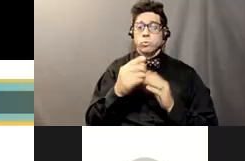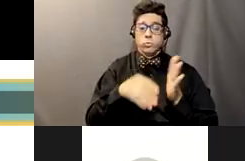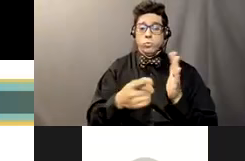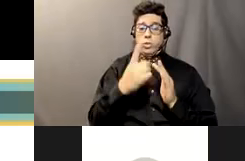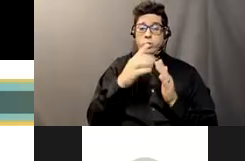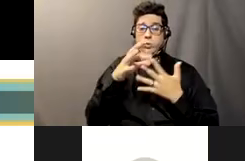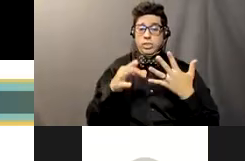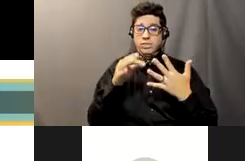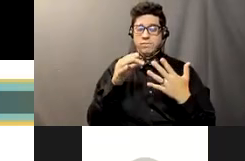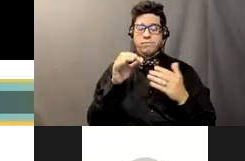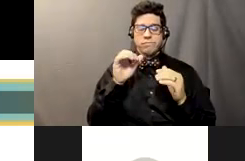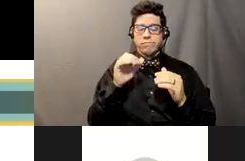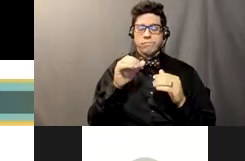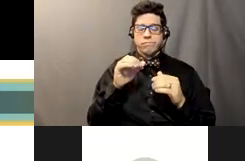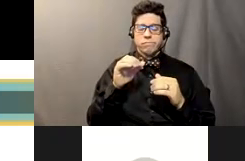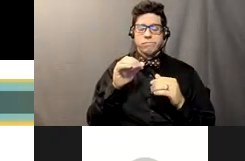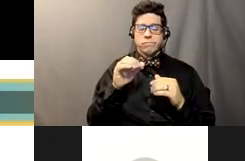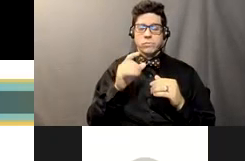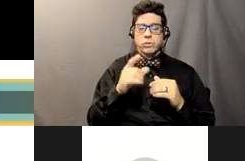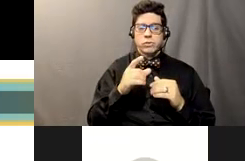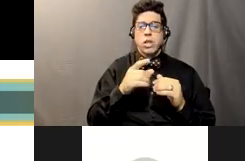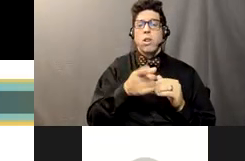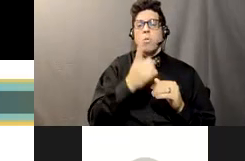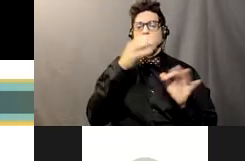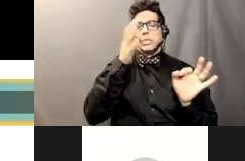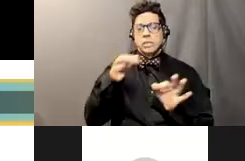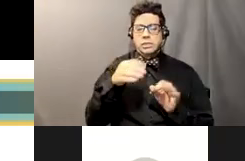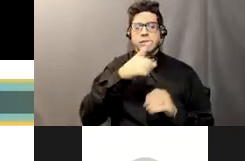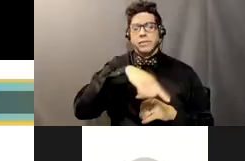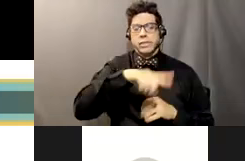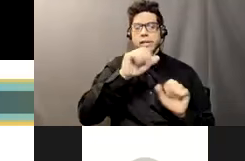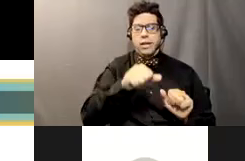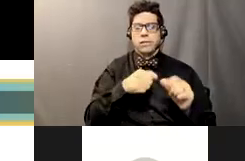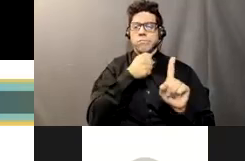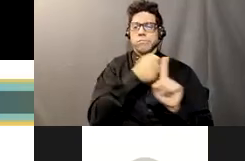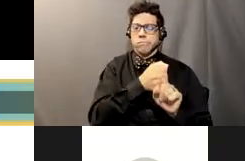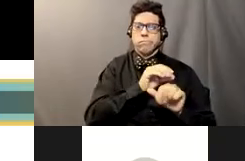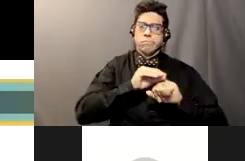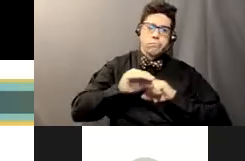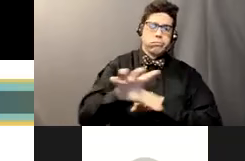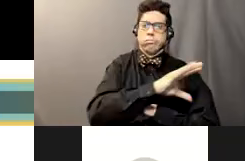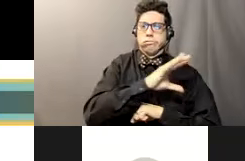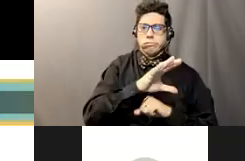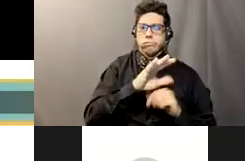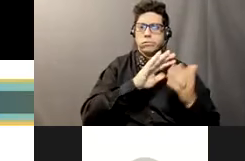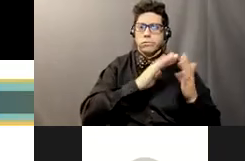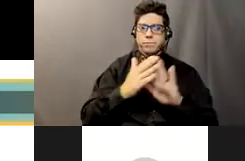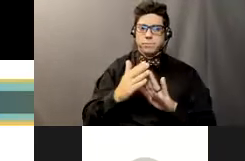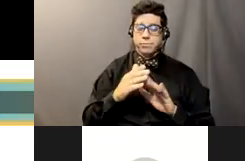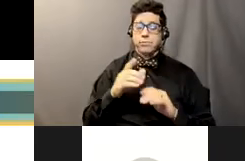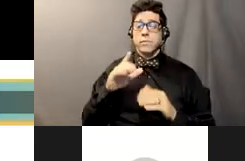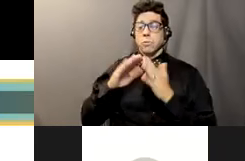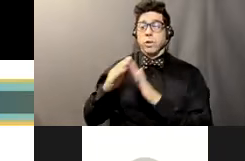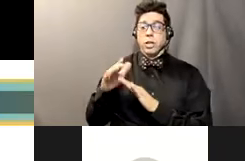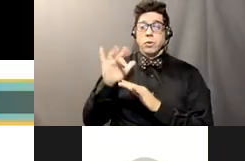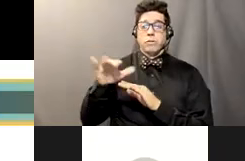entire community. Their panel of speakers discusses the topics of how suicide directly affects one's family and community, resources available to those that are